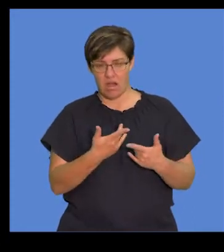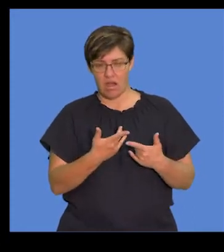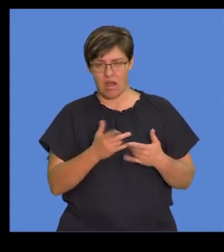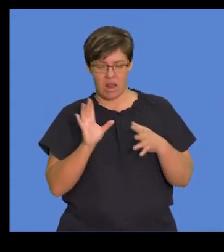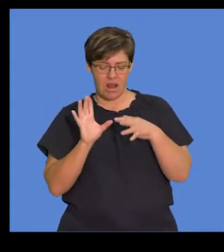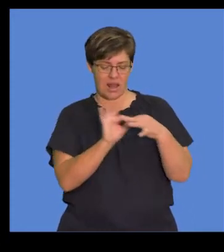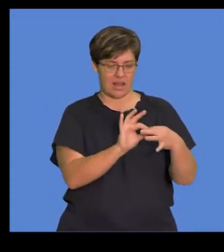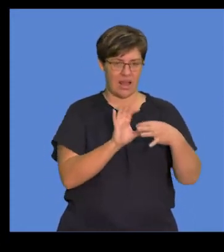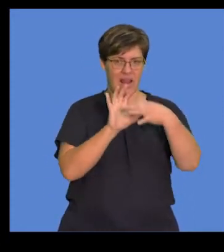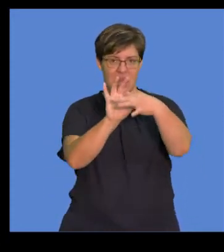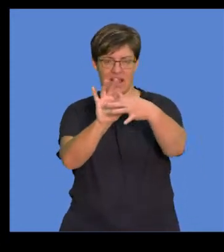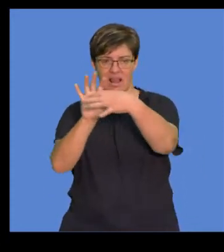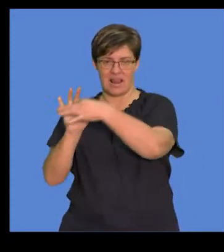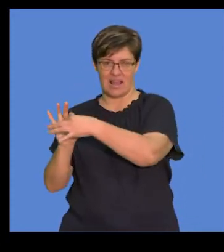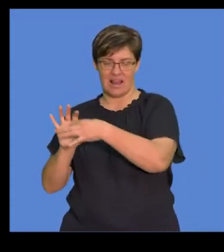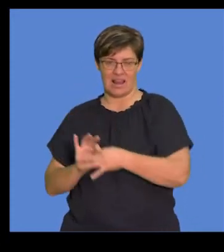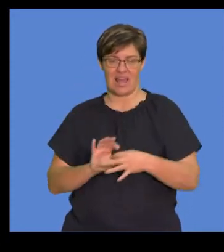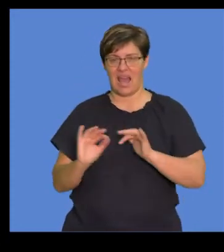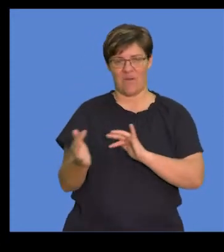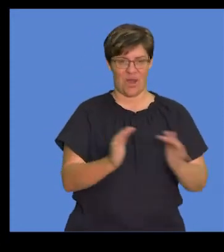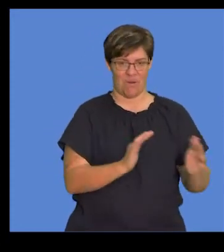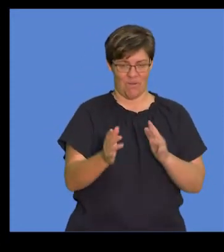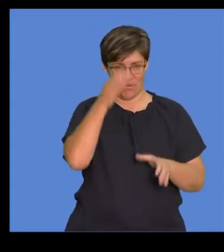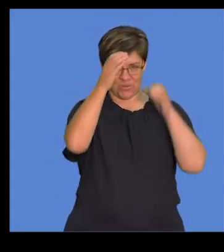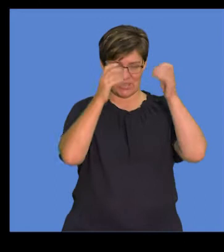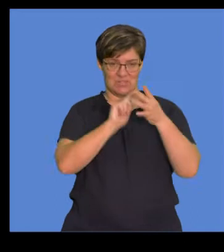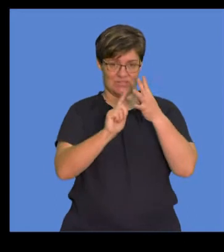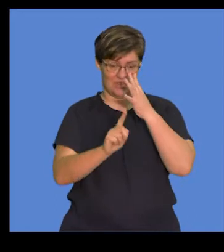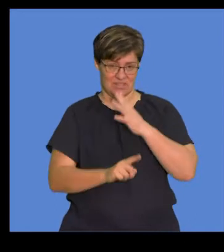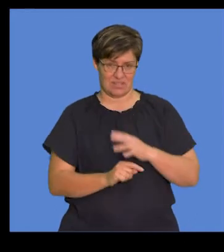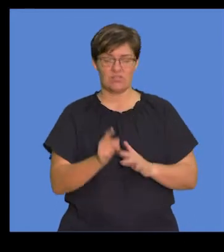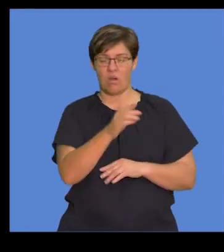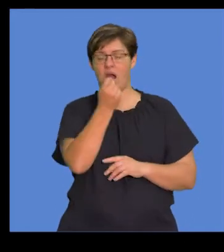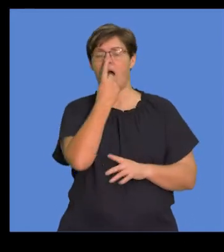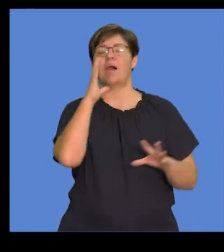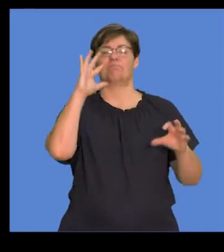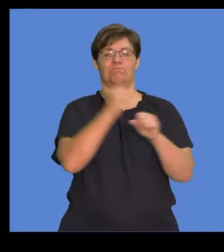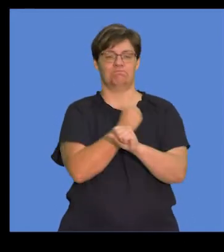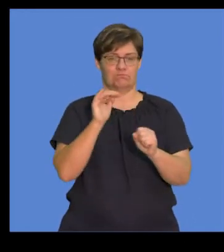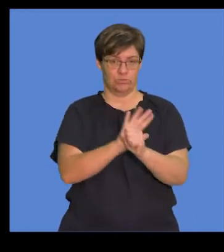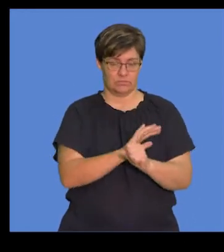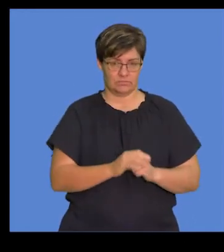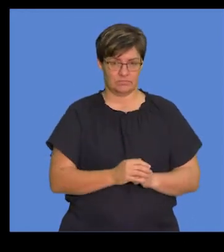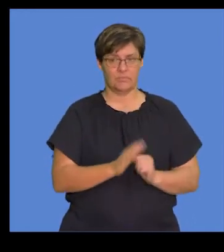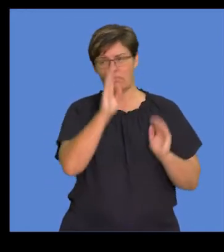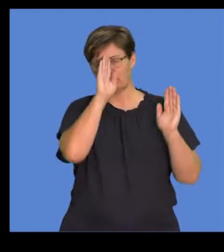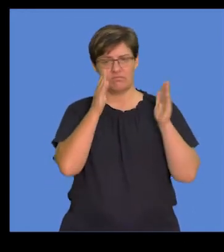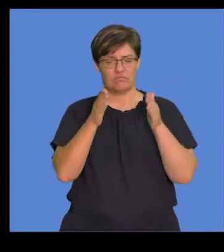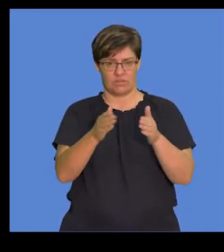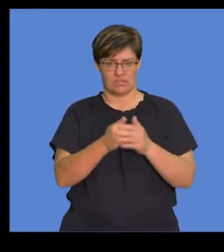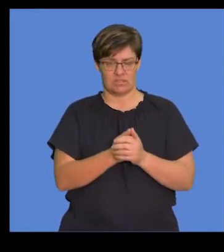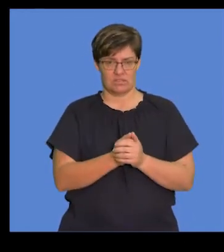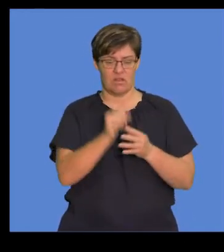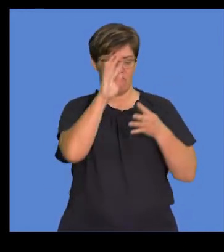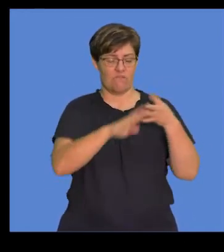very important links between these concepts so that we show some understanding. Let's focus our attention now on